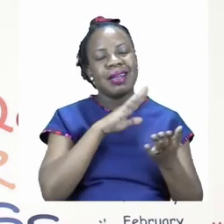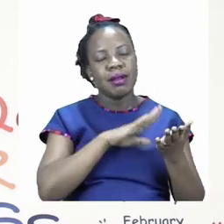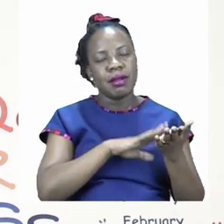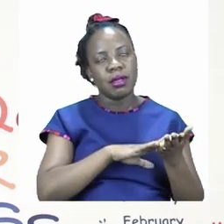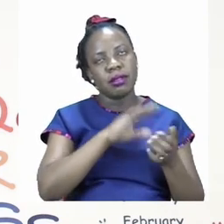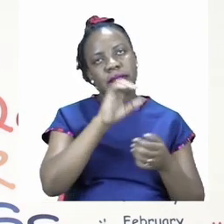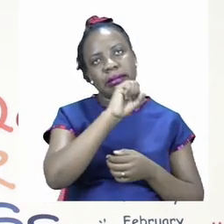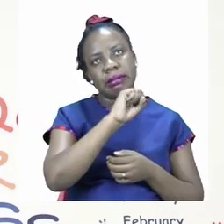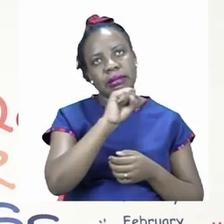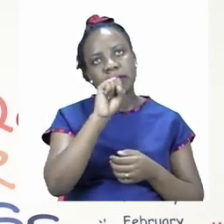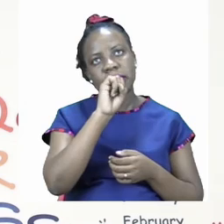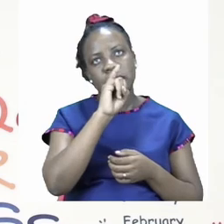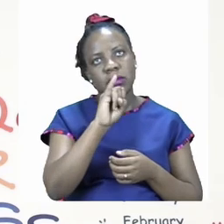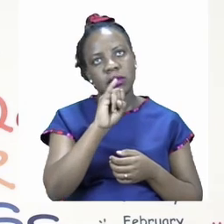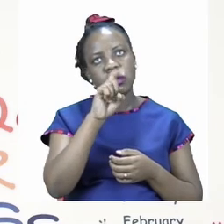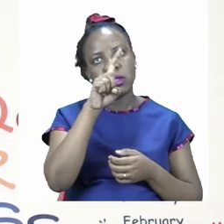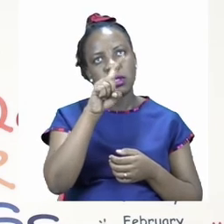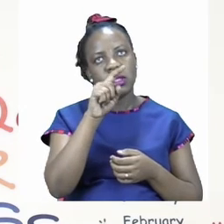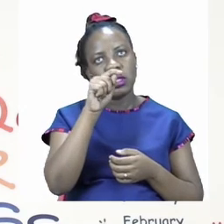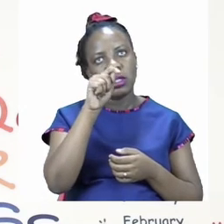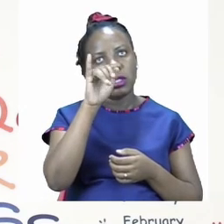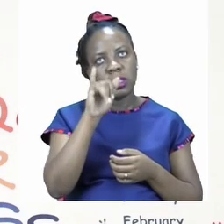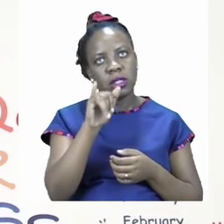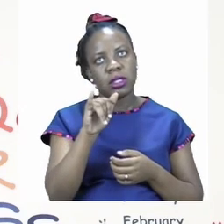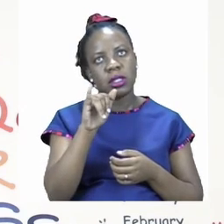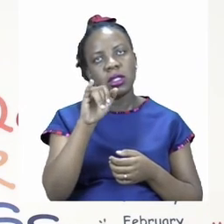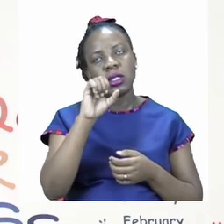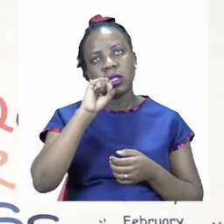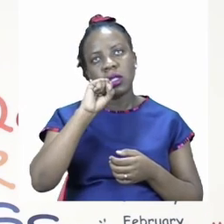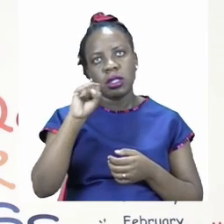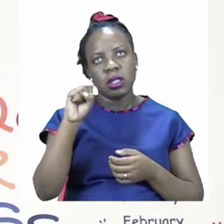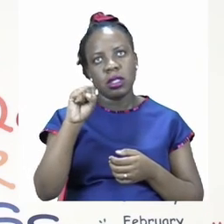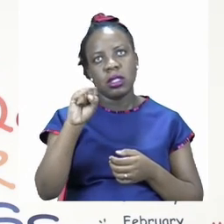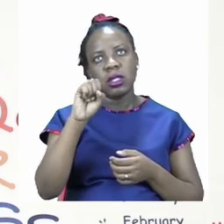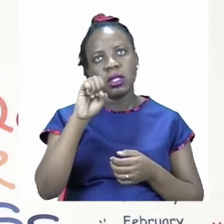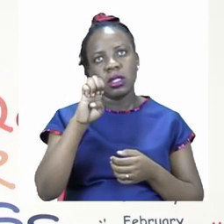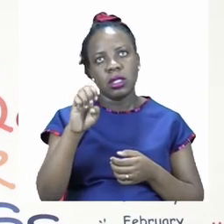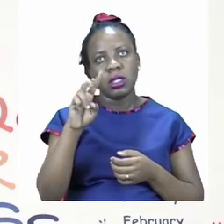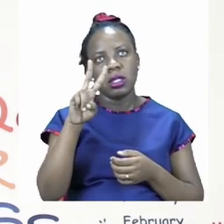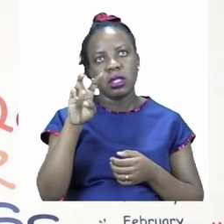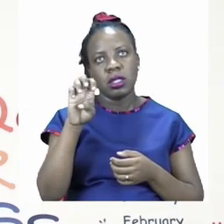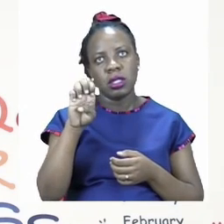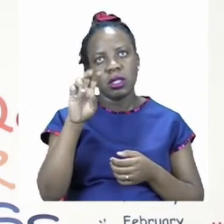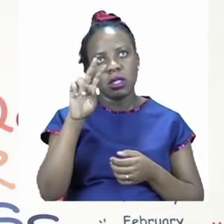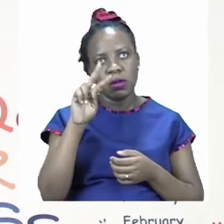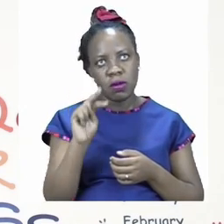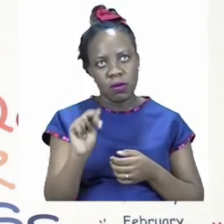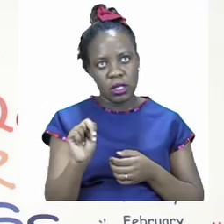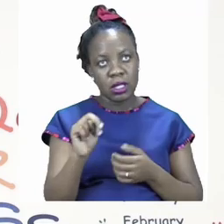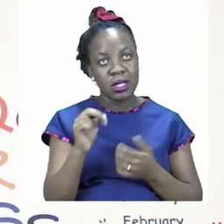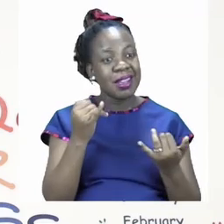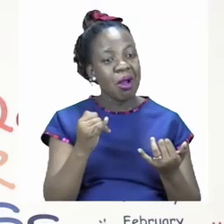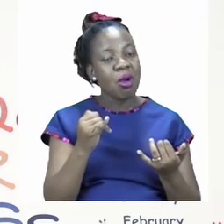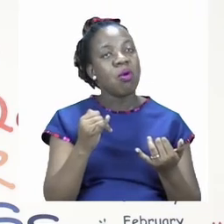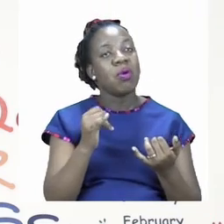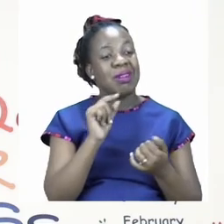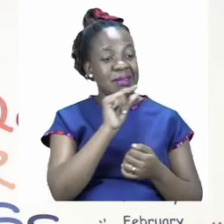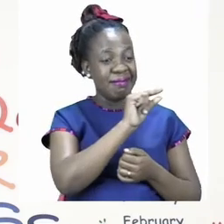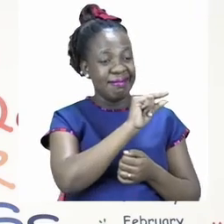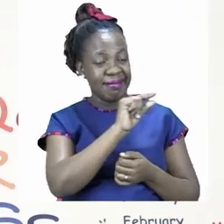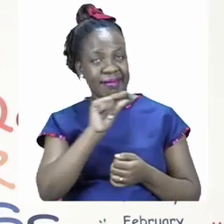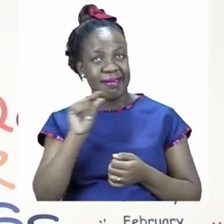with 500. So that is the number we're going to start with. Then we move on to the next